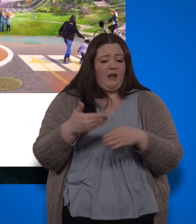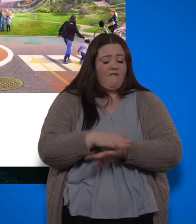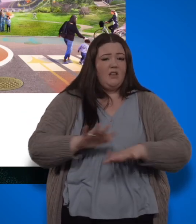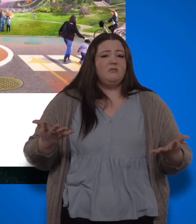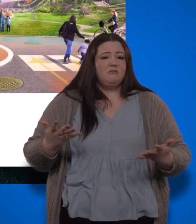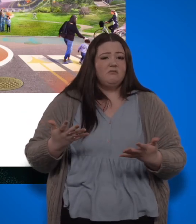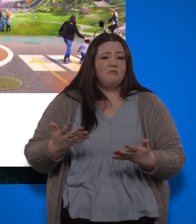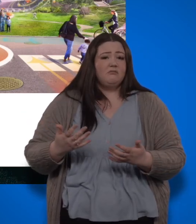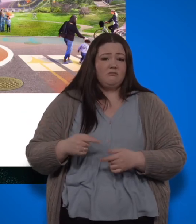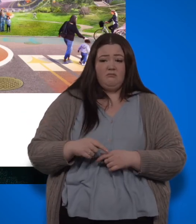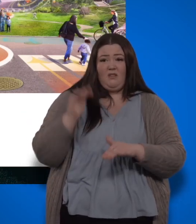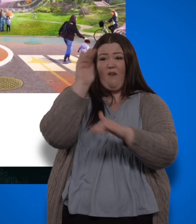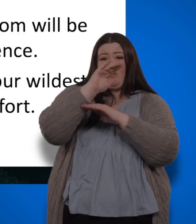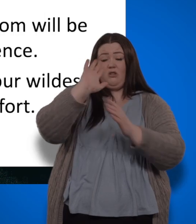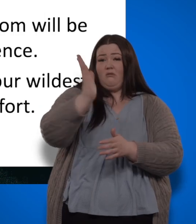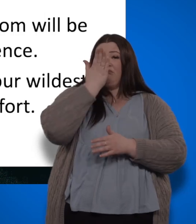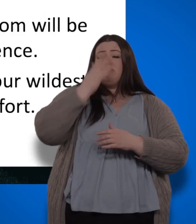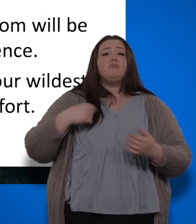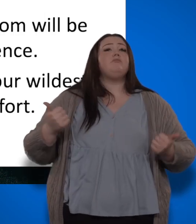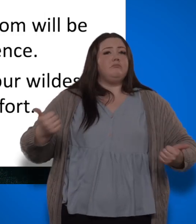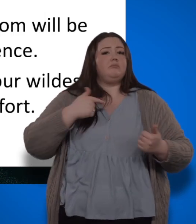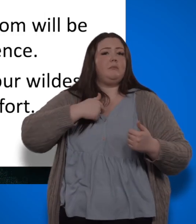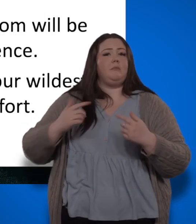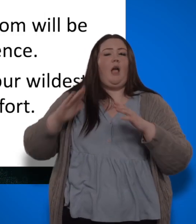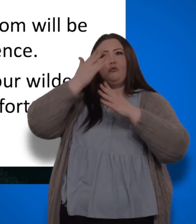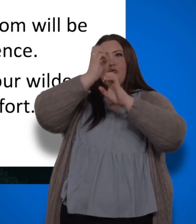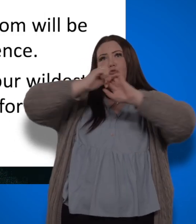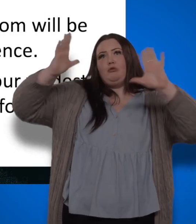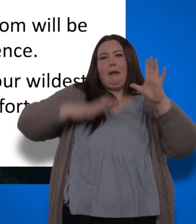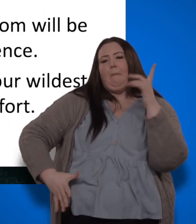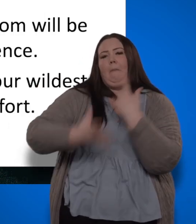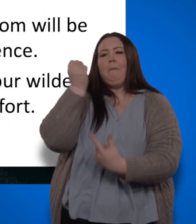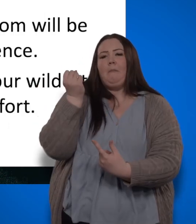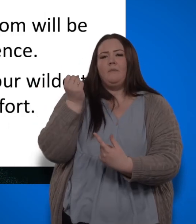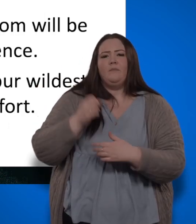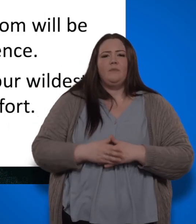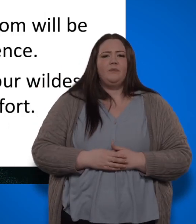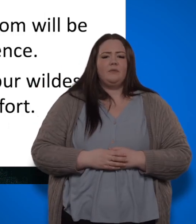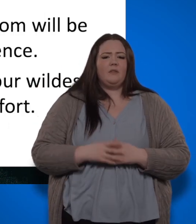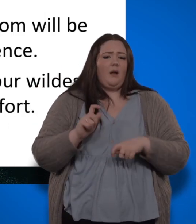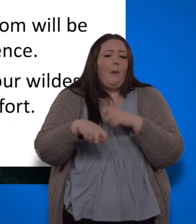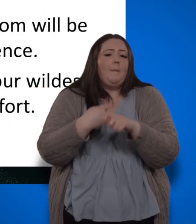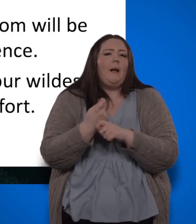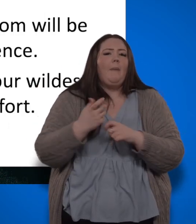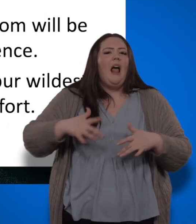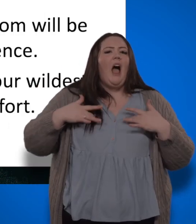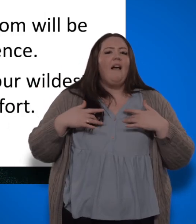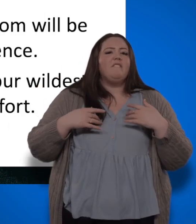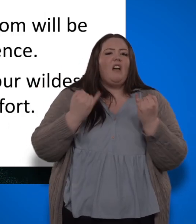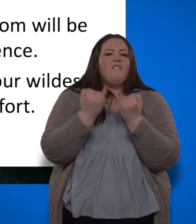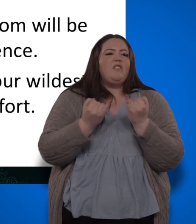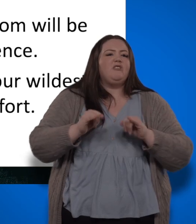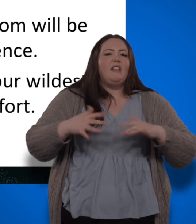become, your dreams will be fulfilled. Life becomes frictionless. Every desire, every longing,